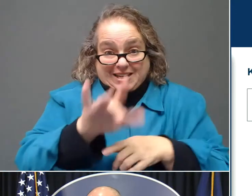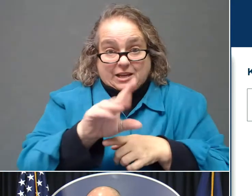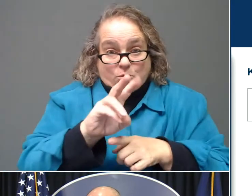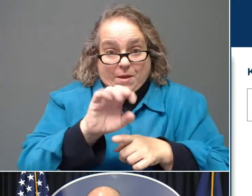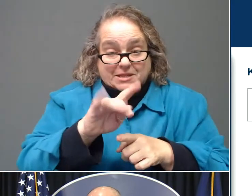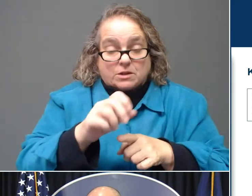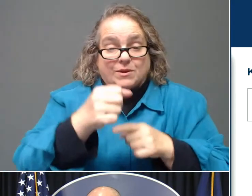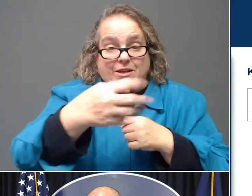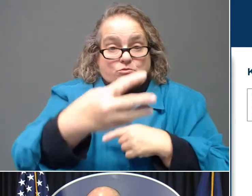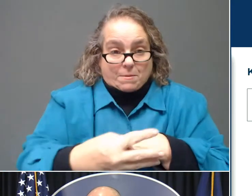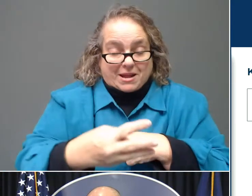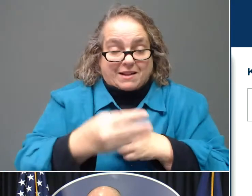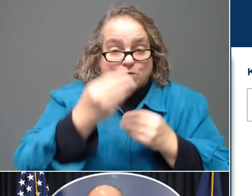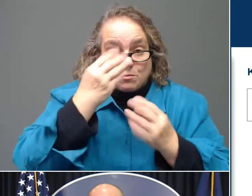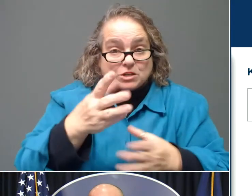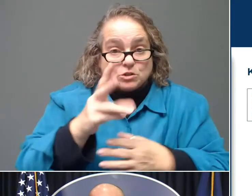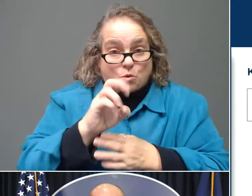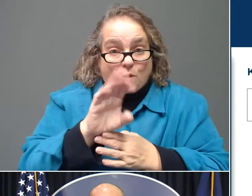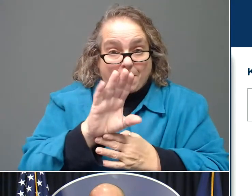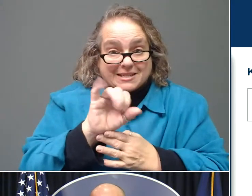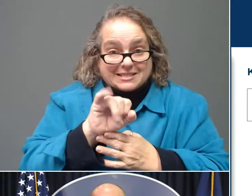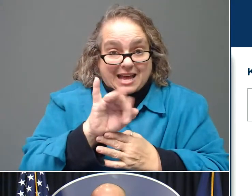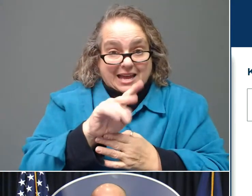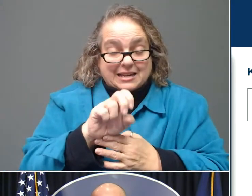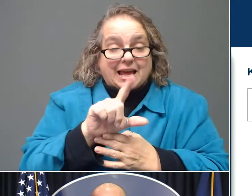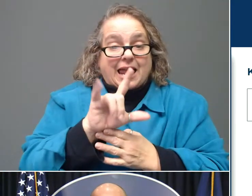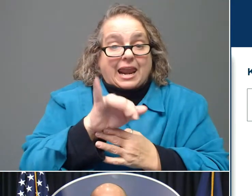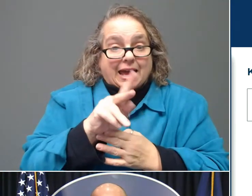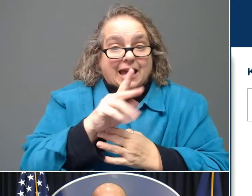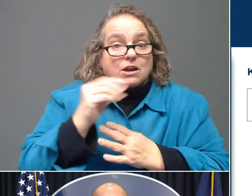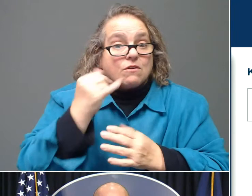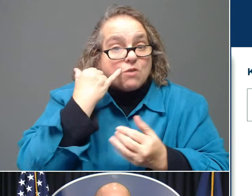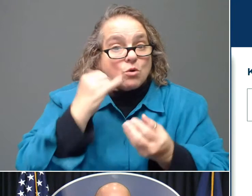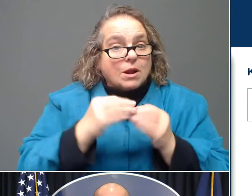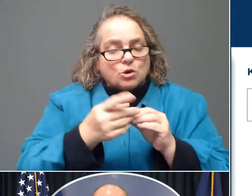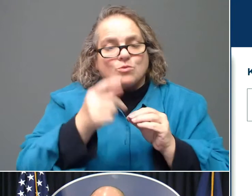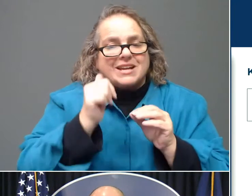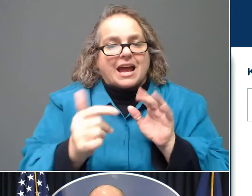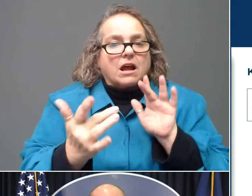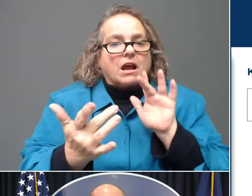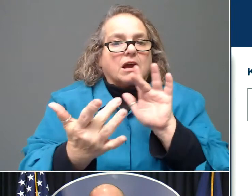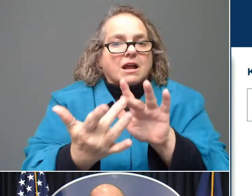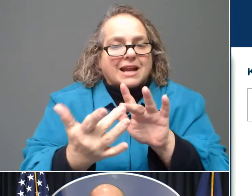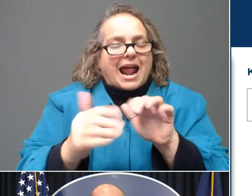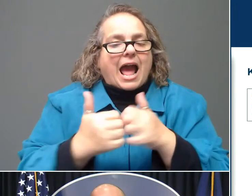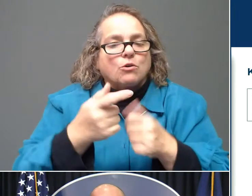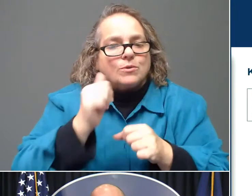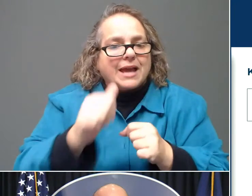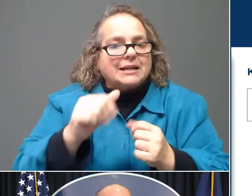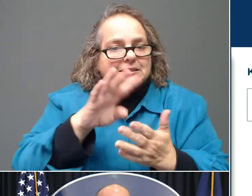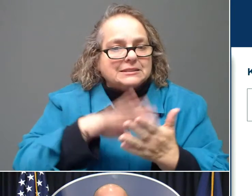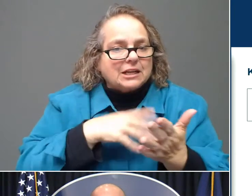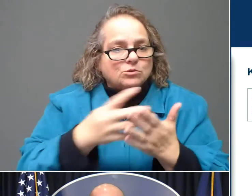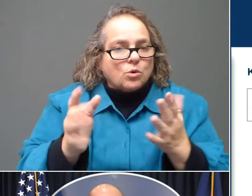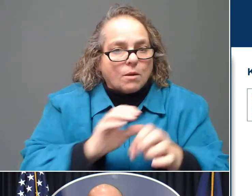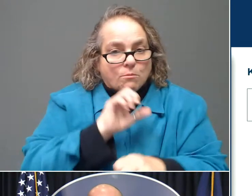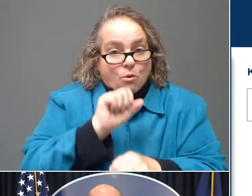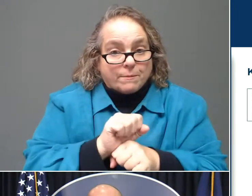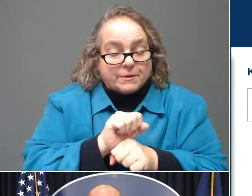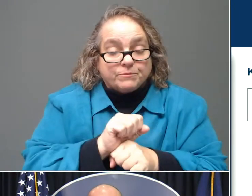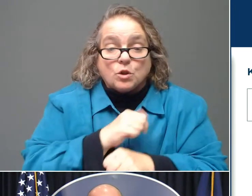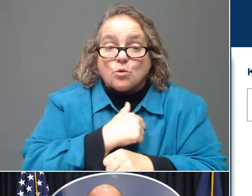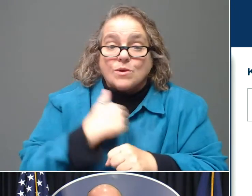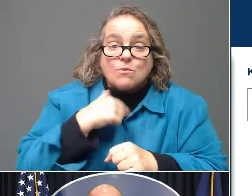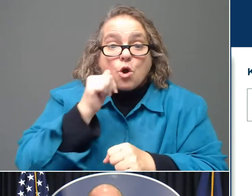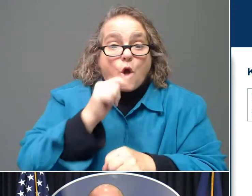information, a website link, and a phone number that you can contact for how you can schedule an appointment. We're all going to caution you.